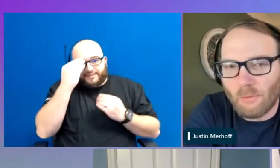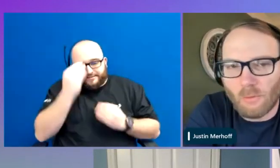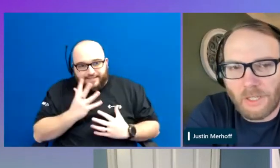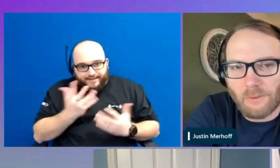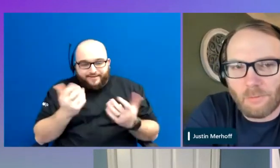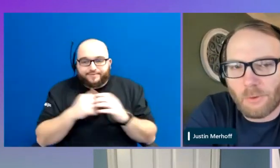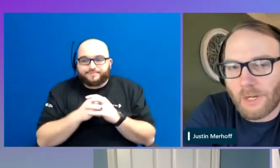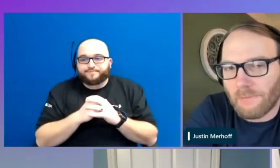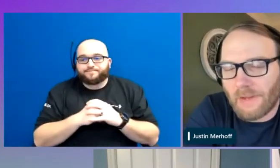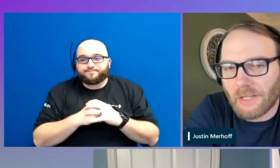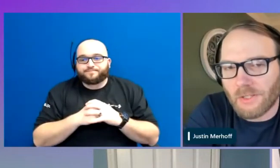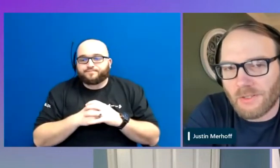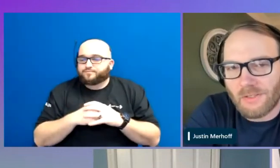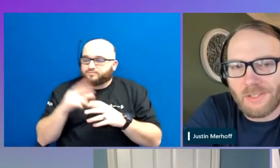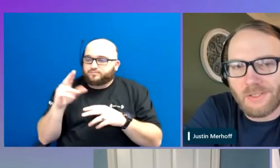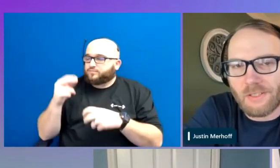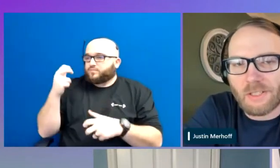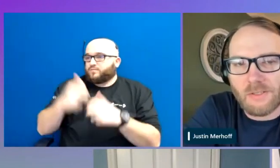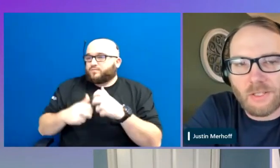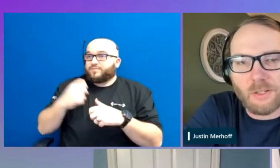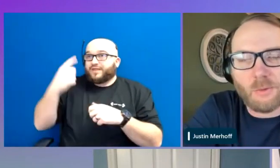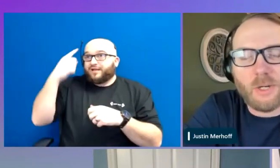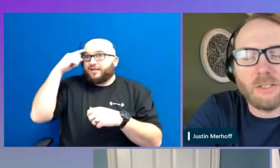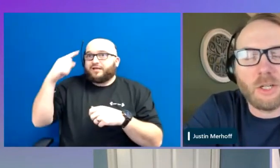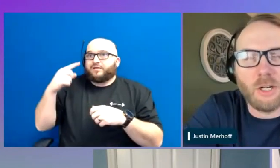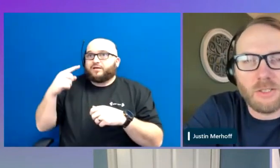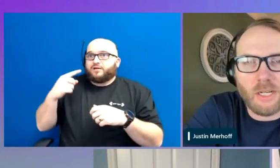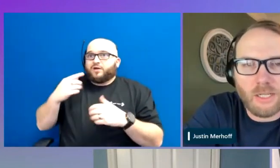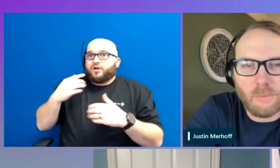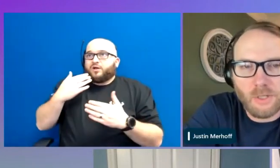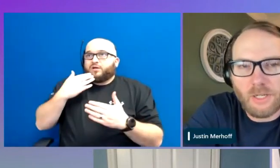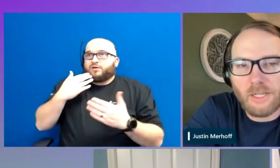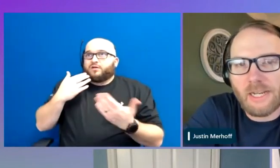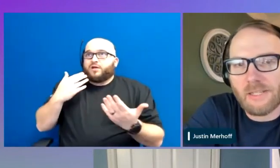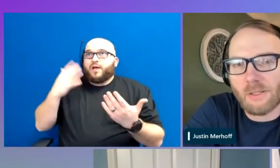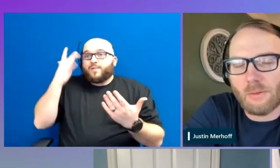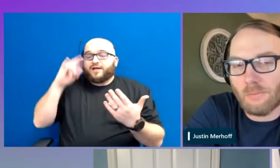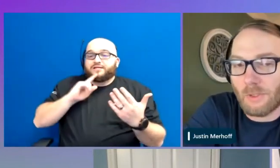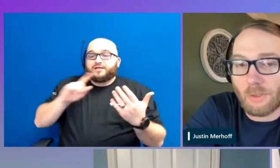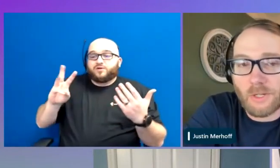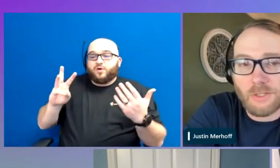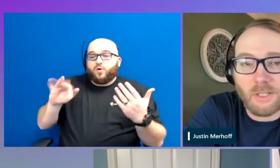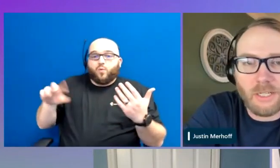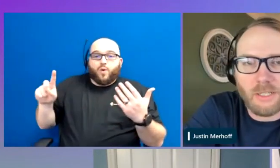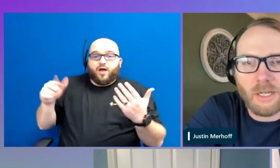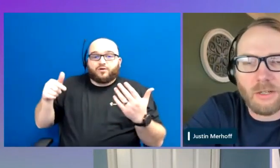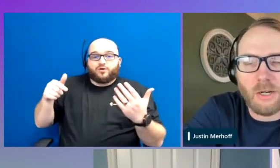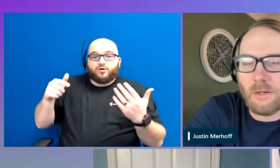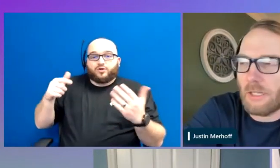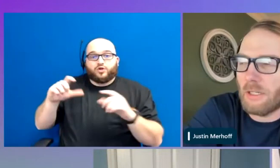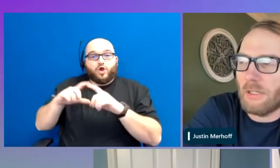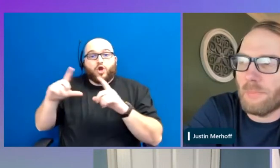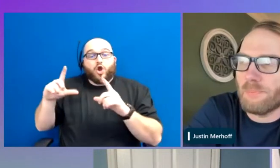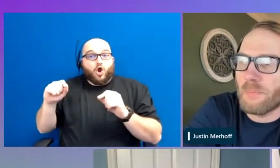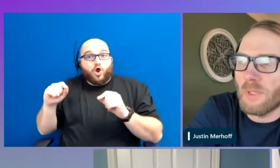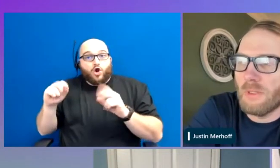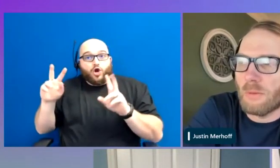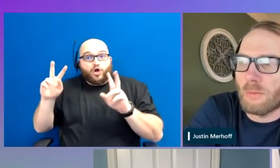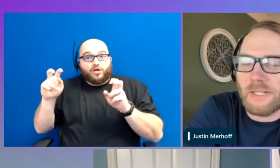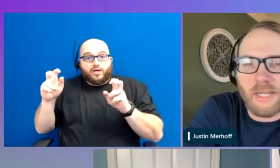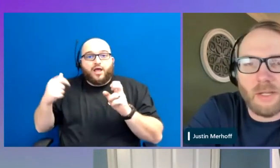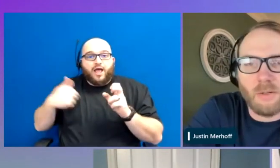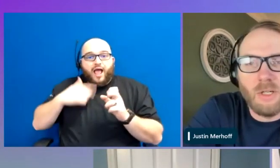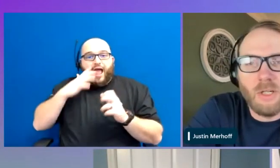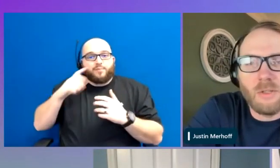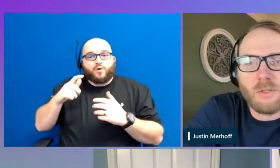think in great fashion, since this is considered a wild card talk, I'm going to go ahead and ask a question that I did not already